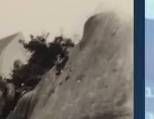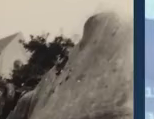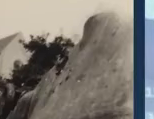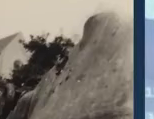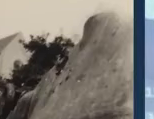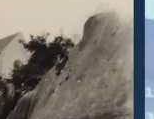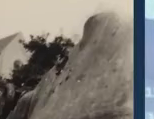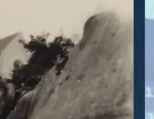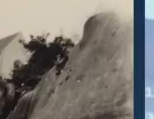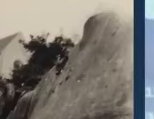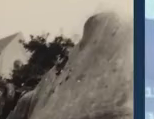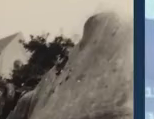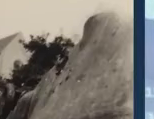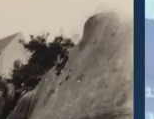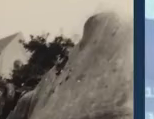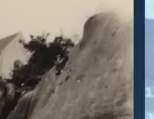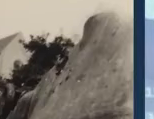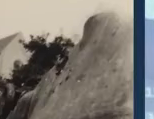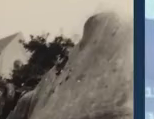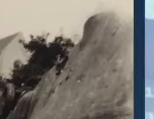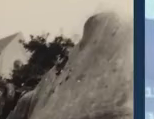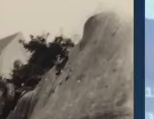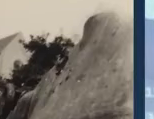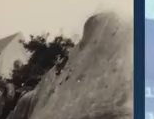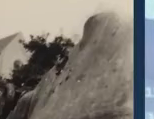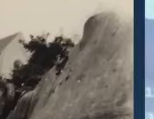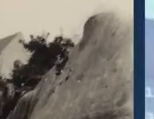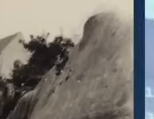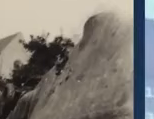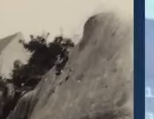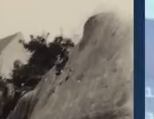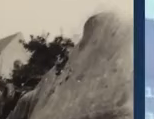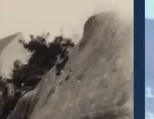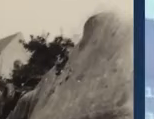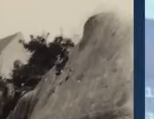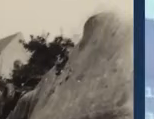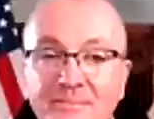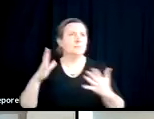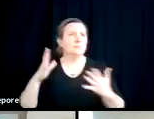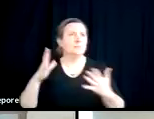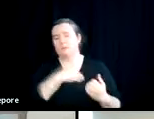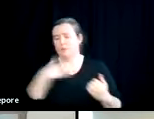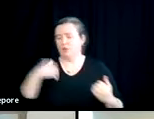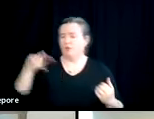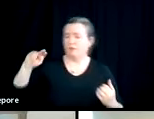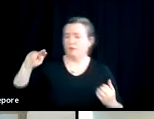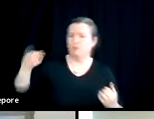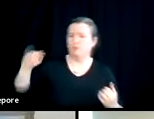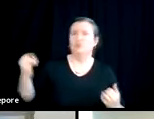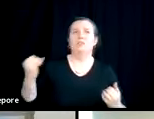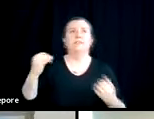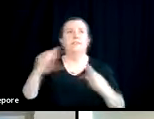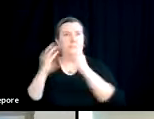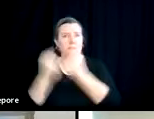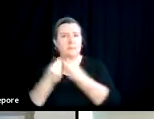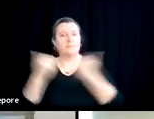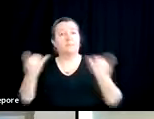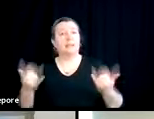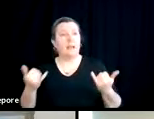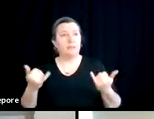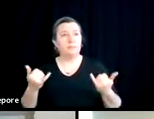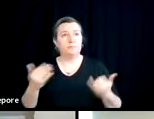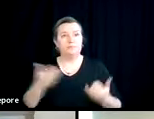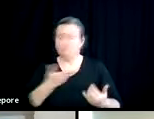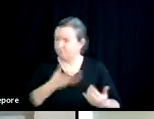Thank you for being a New Jerseyan, and God bless you. With that, please help me welcome the woman who needs no